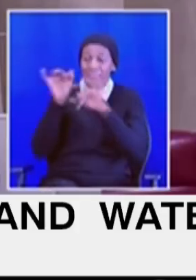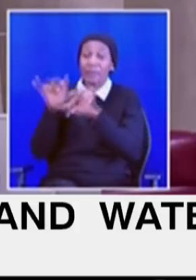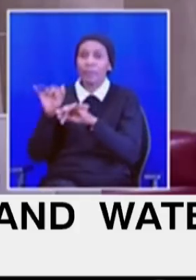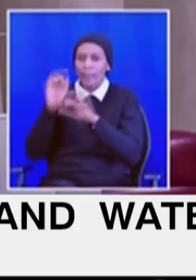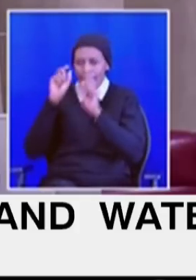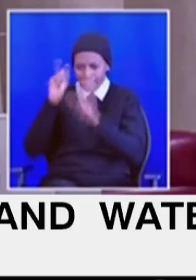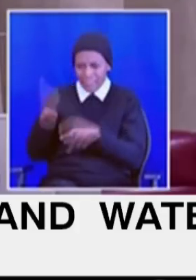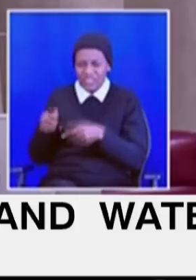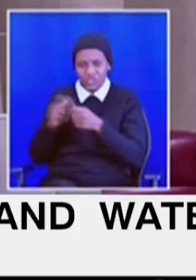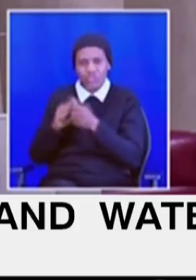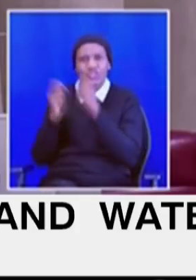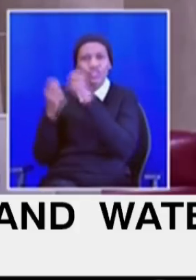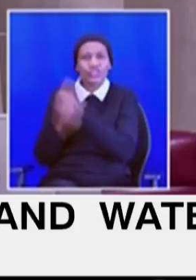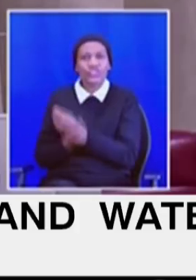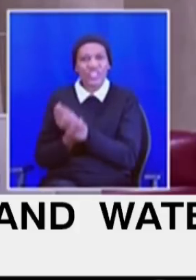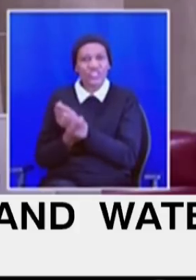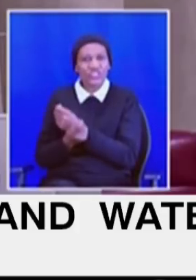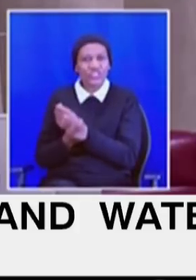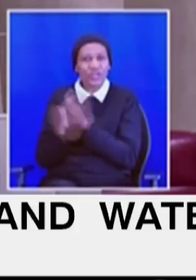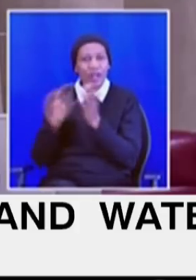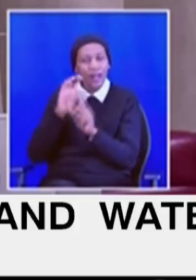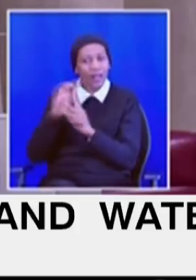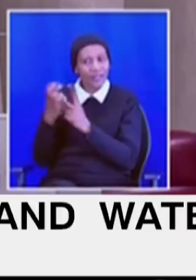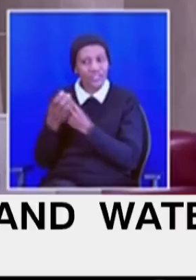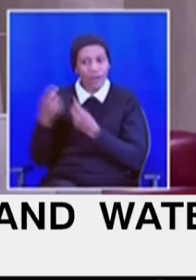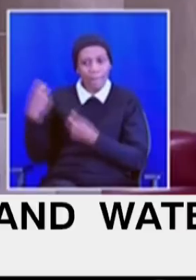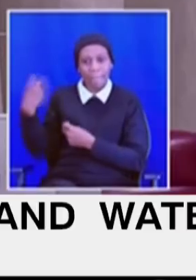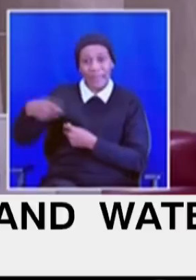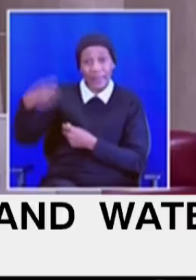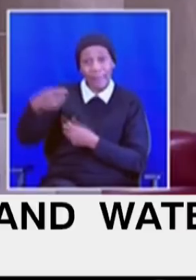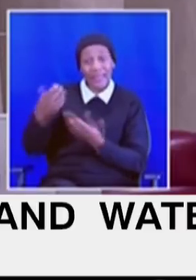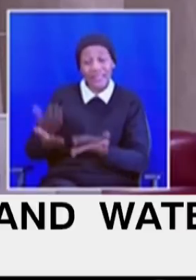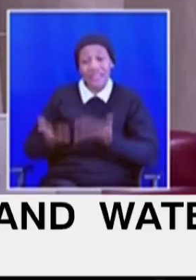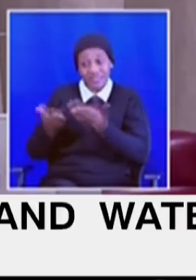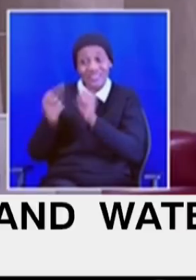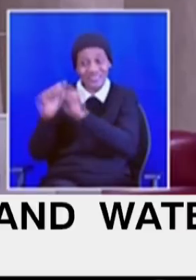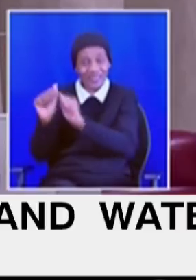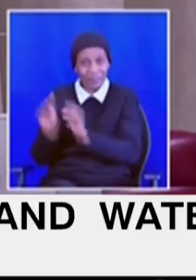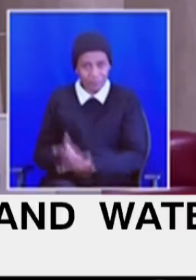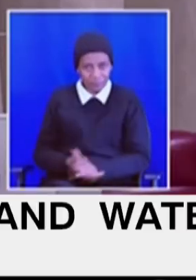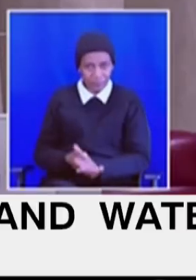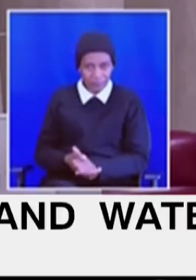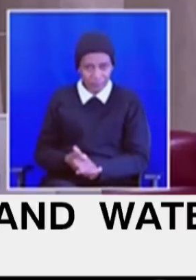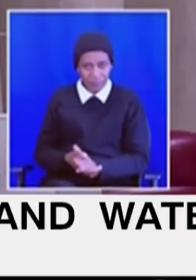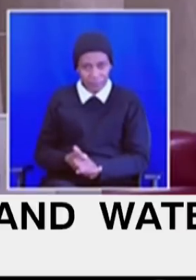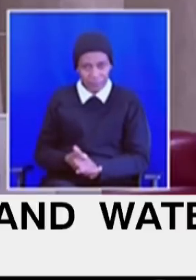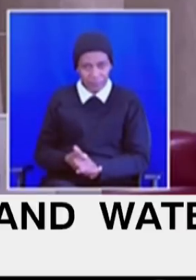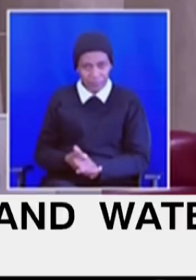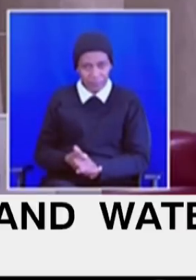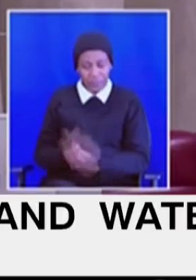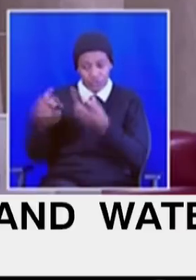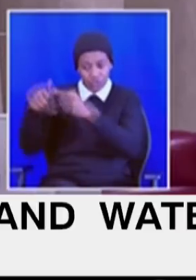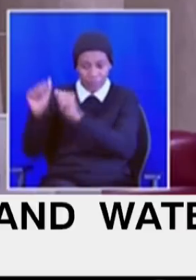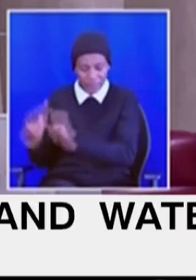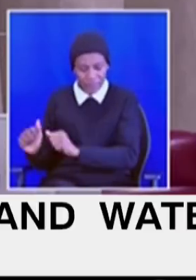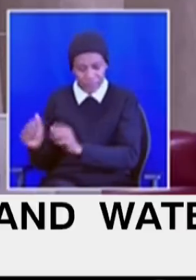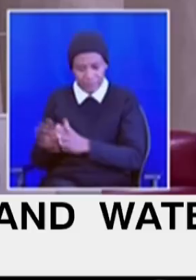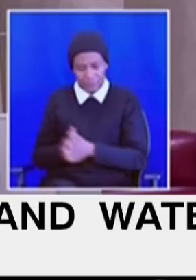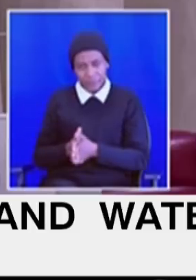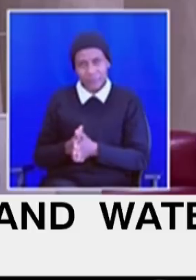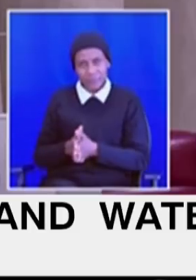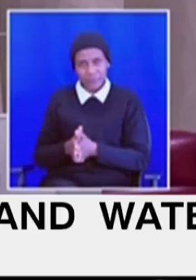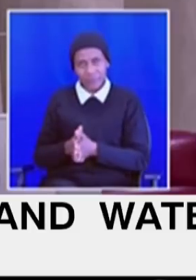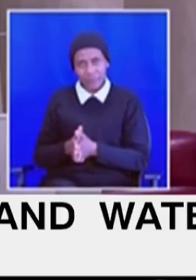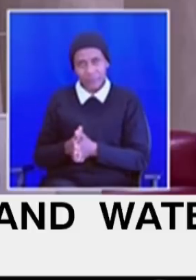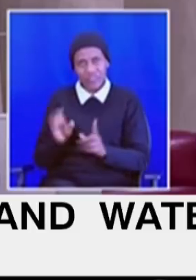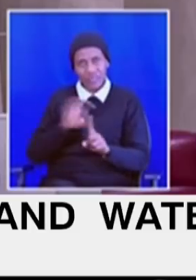by reinforcing a culture of payment for services rendered. Honorable Chairperson, the